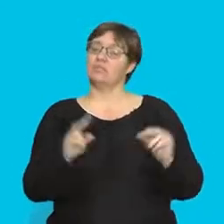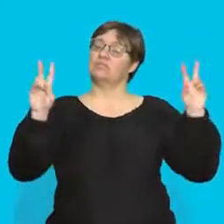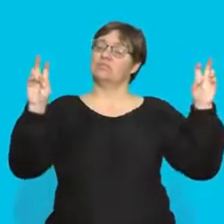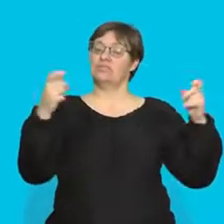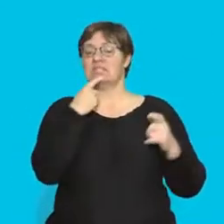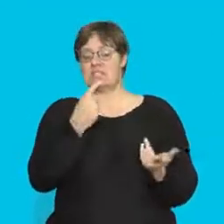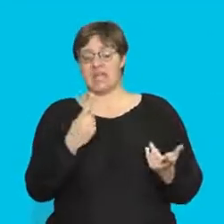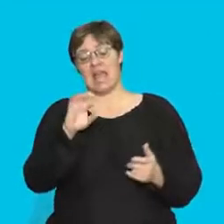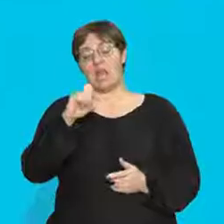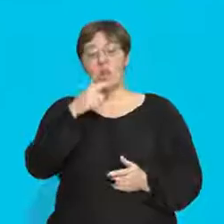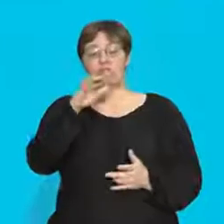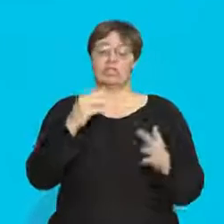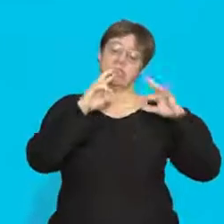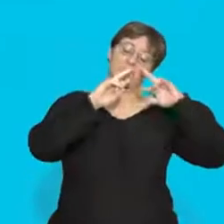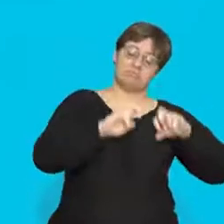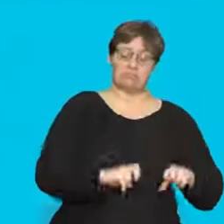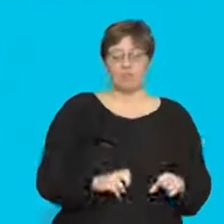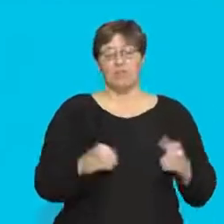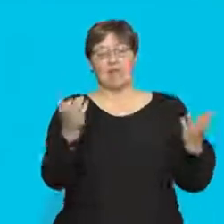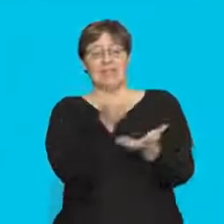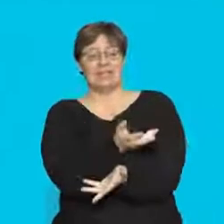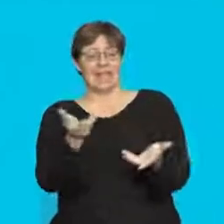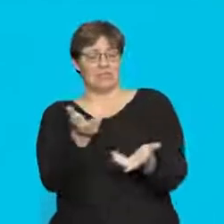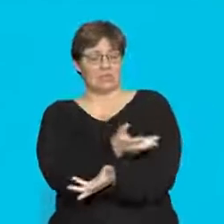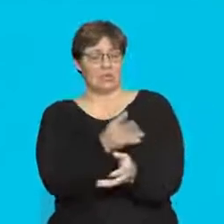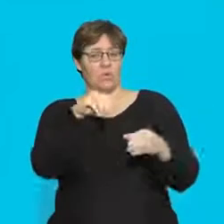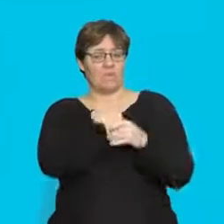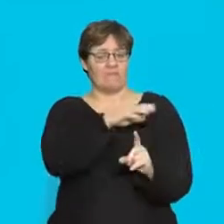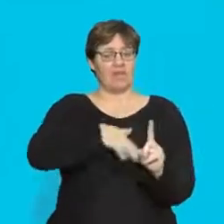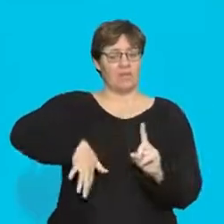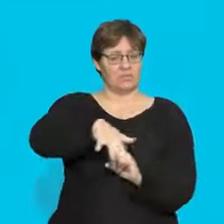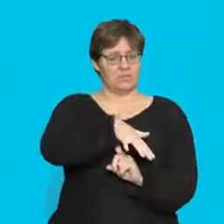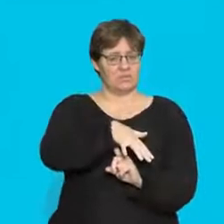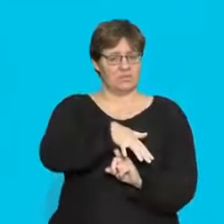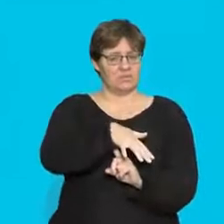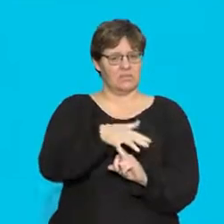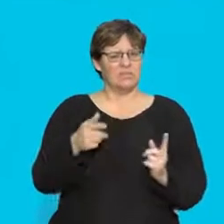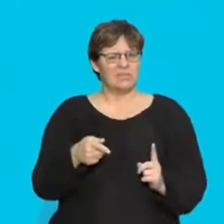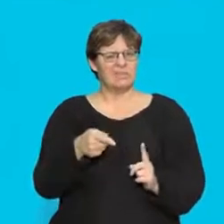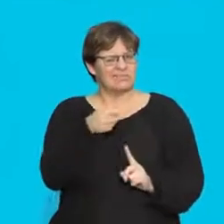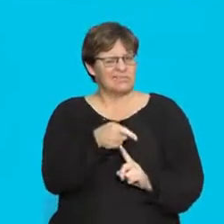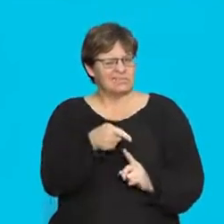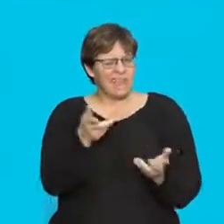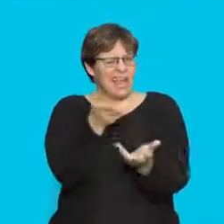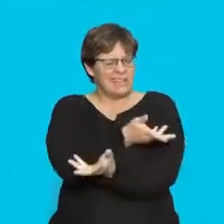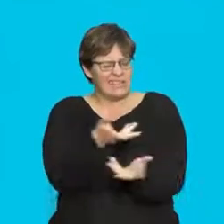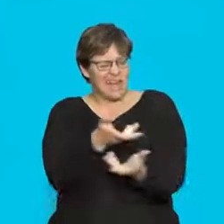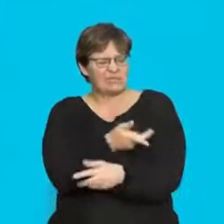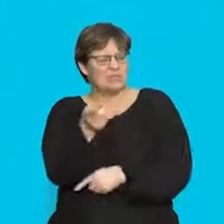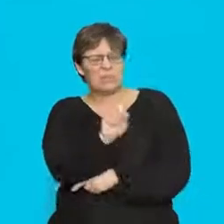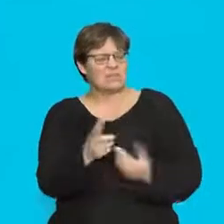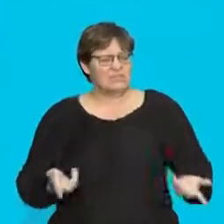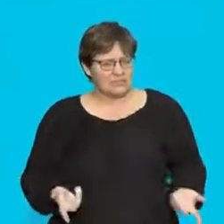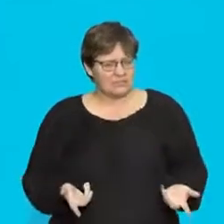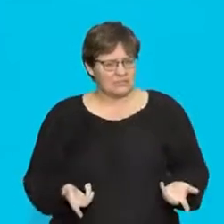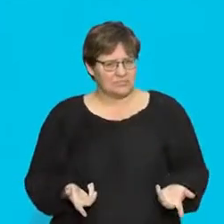a definition and saying ecology is the study of interactions in an environment, but what are these